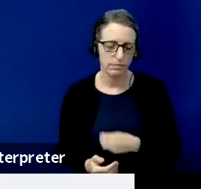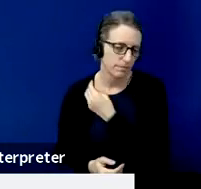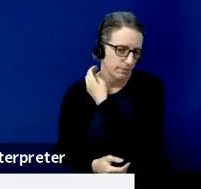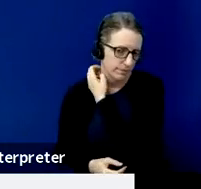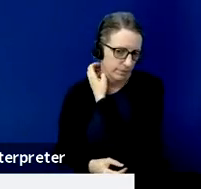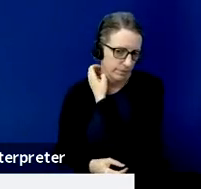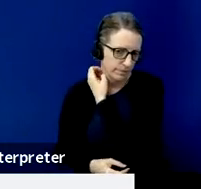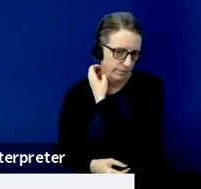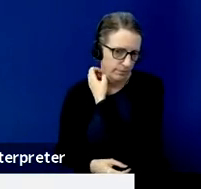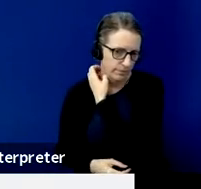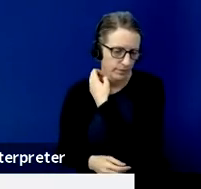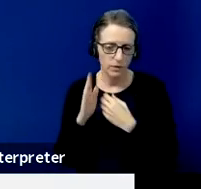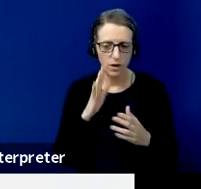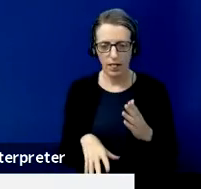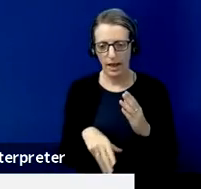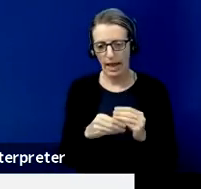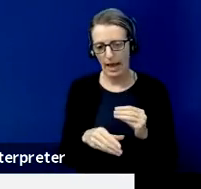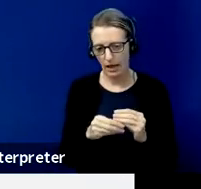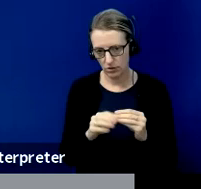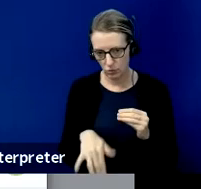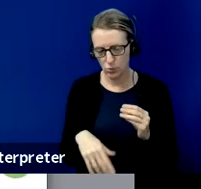I'm going to add those skills.